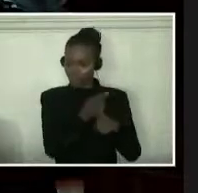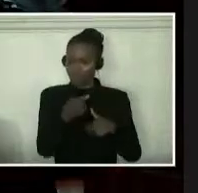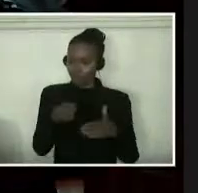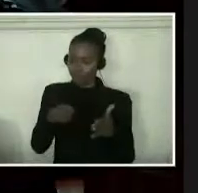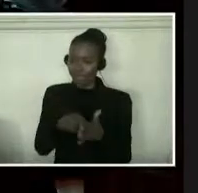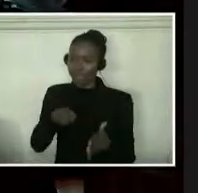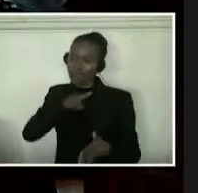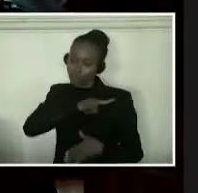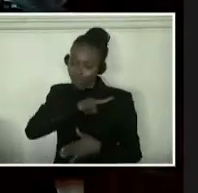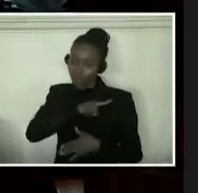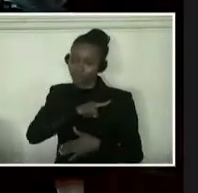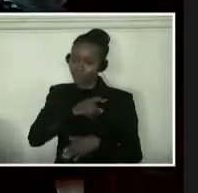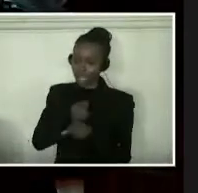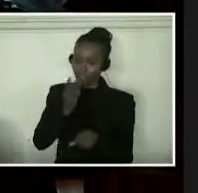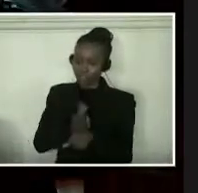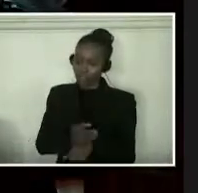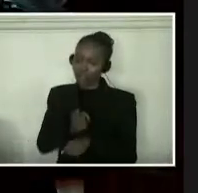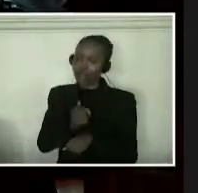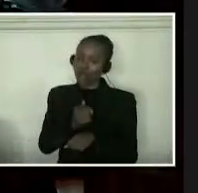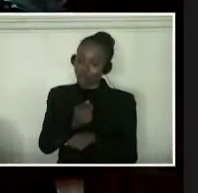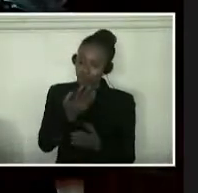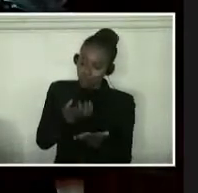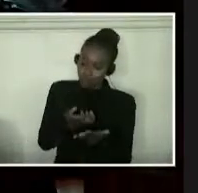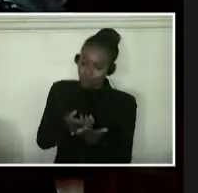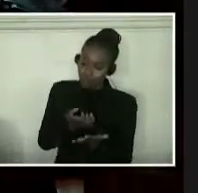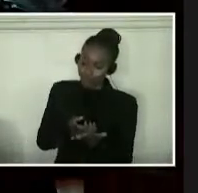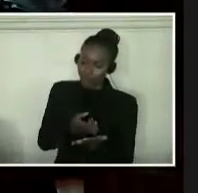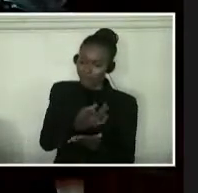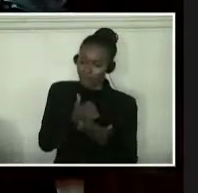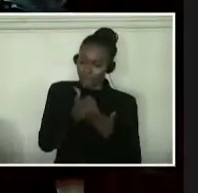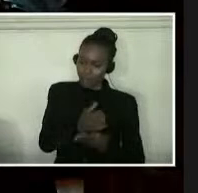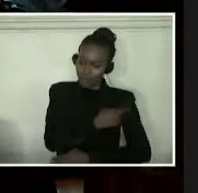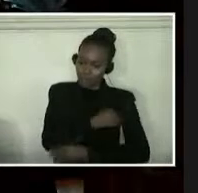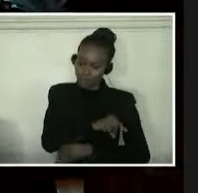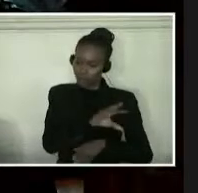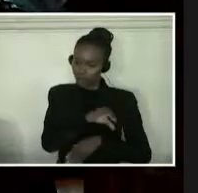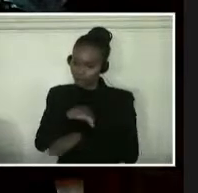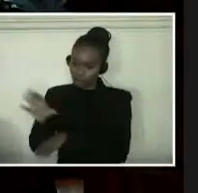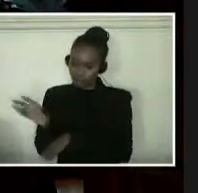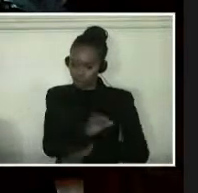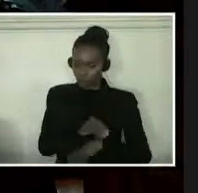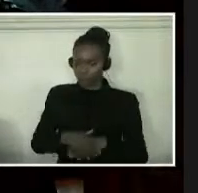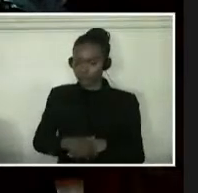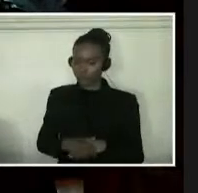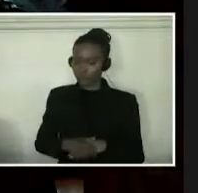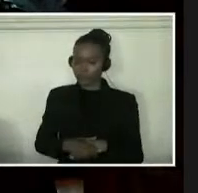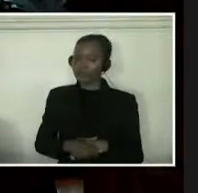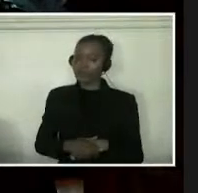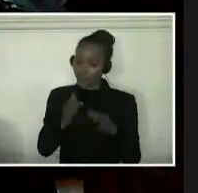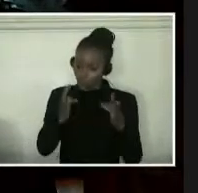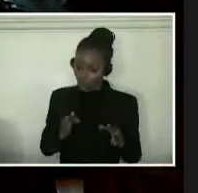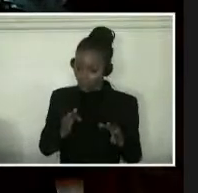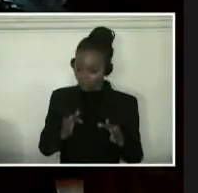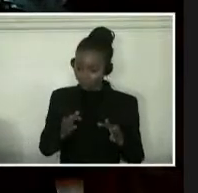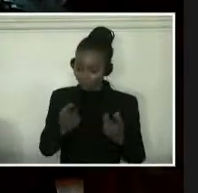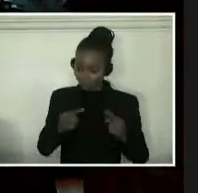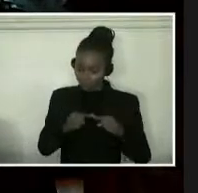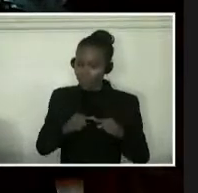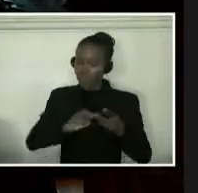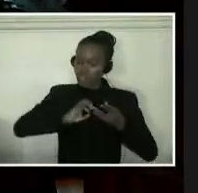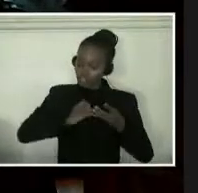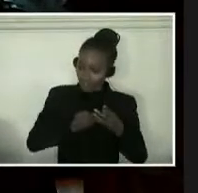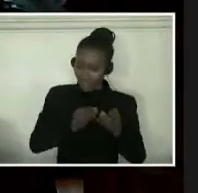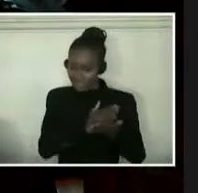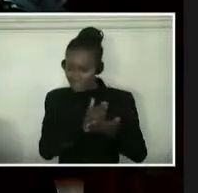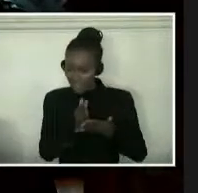ayatinga style so we that is at what we are going to do we have decided also that we are going to renovate some of the